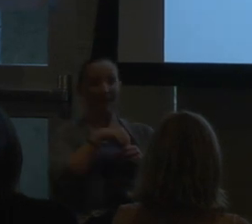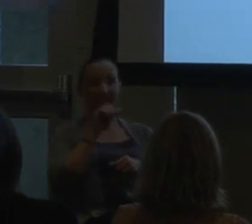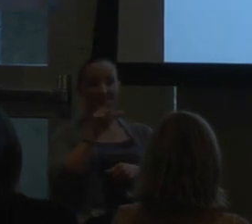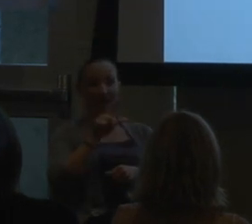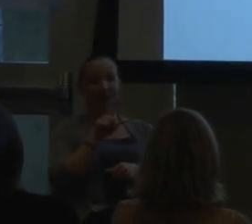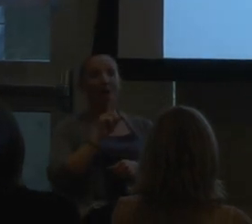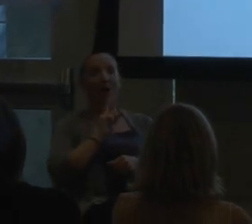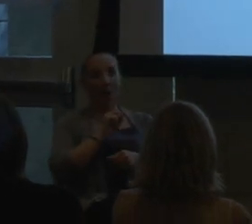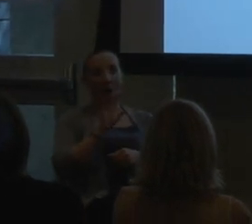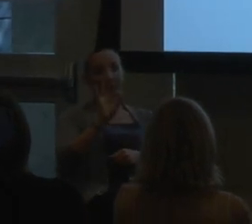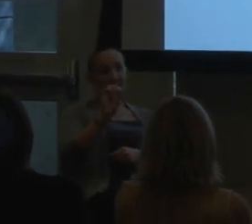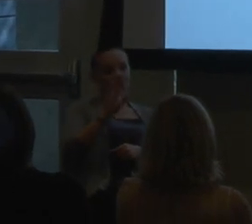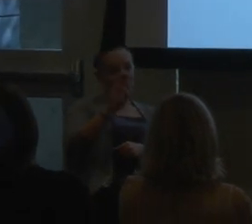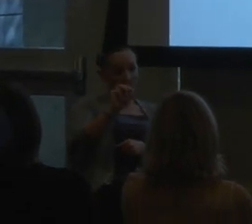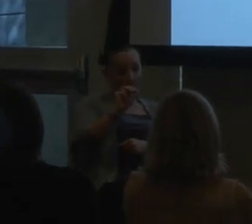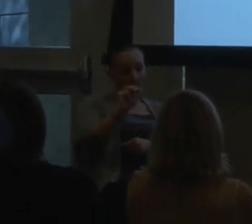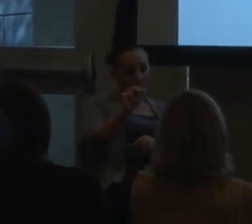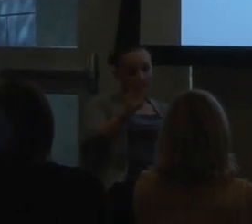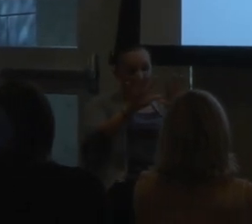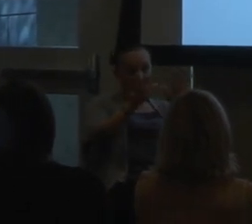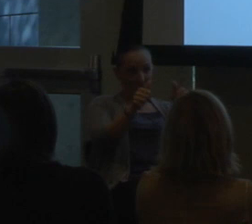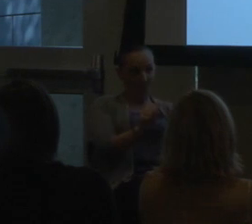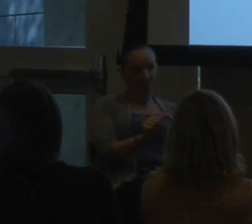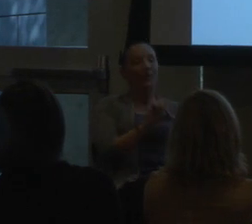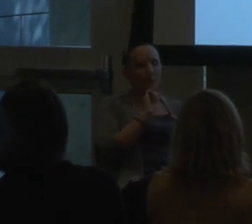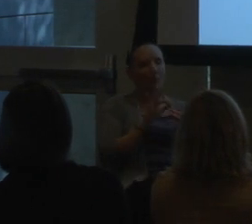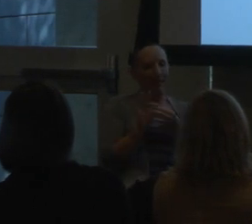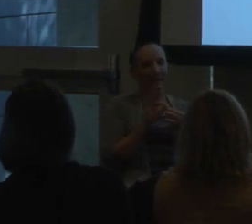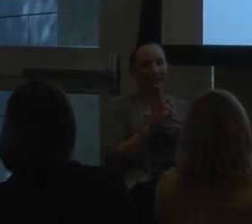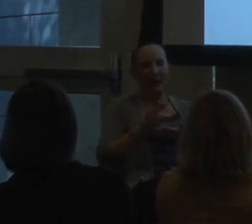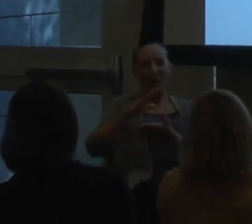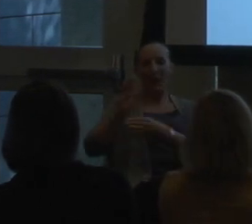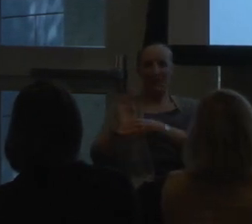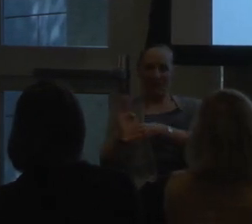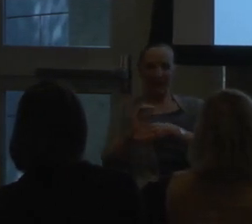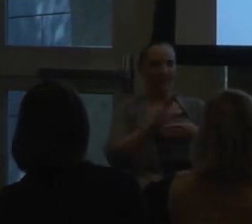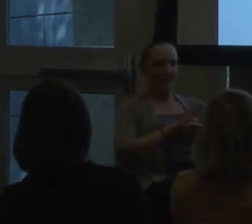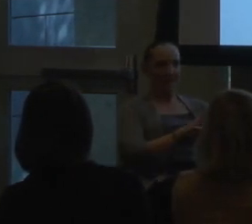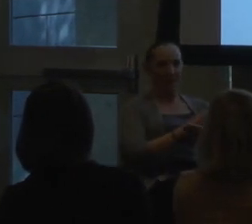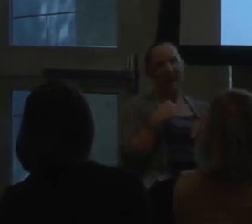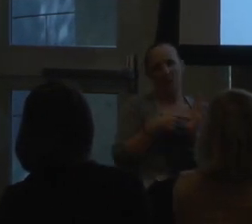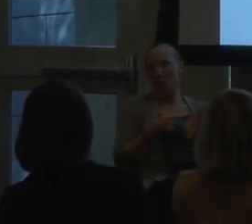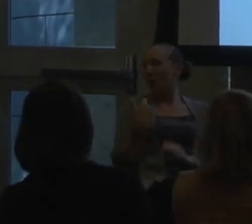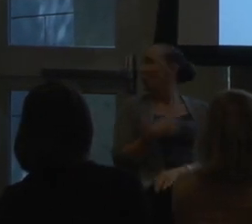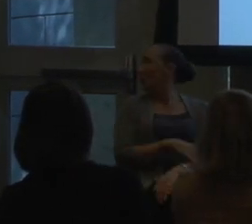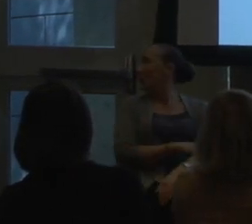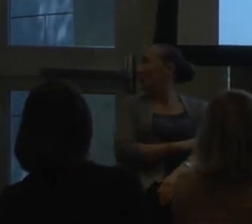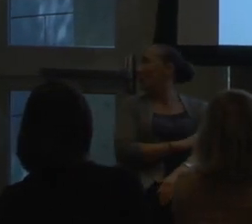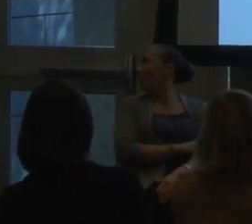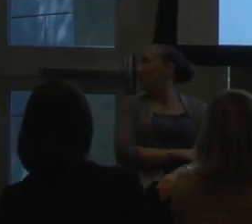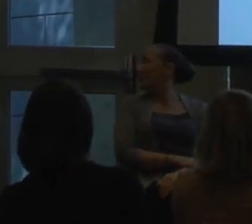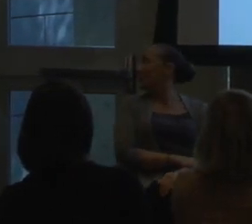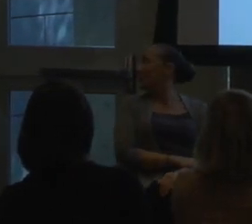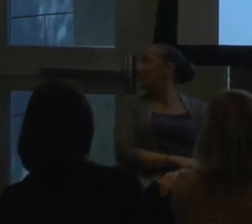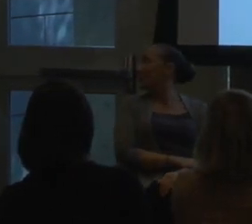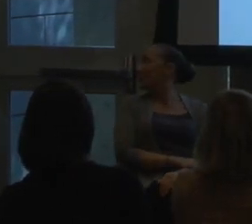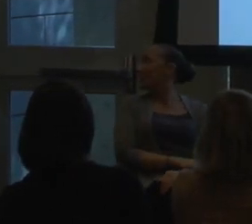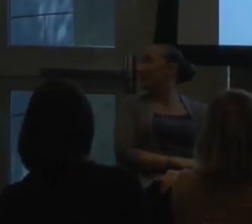are form related. Okay? So here, I'll show you what these look like really quick.